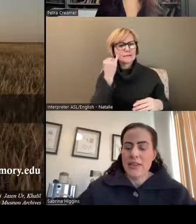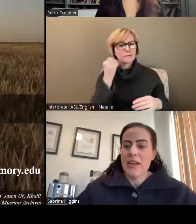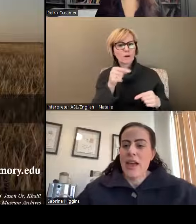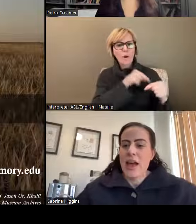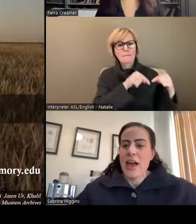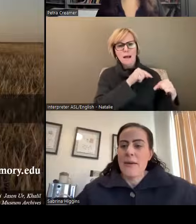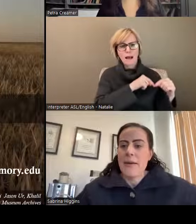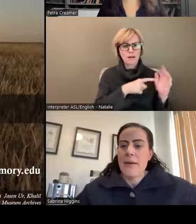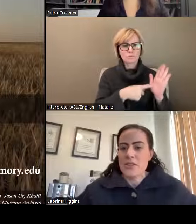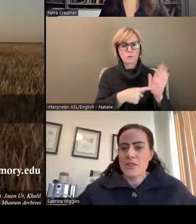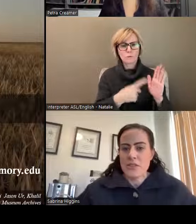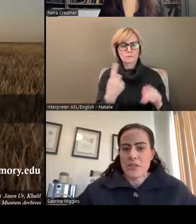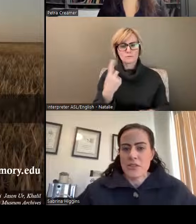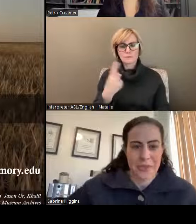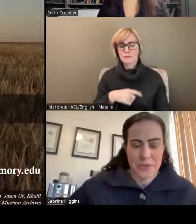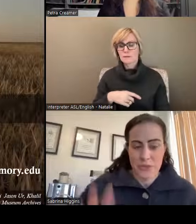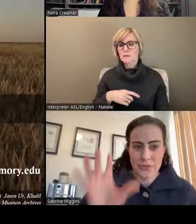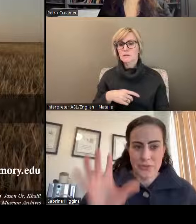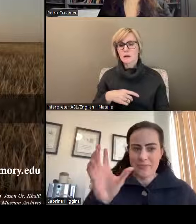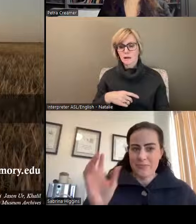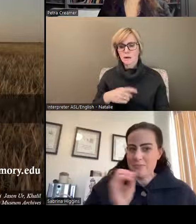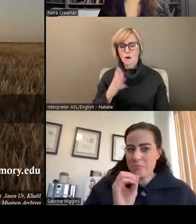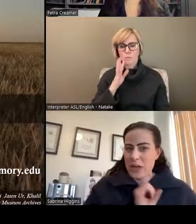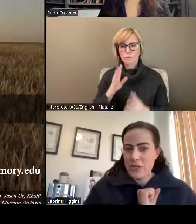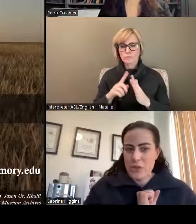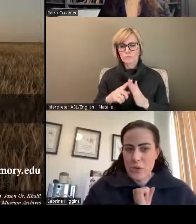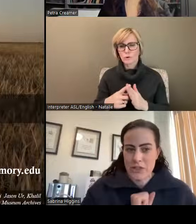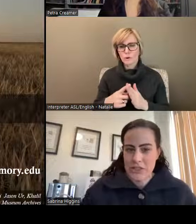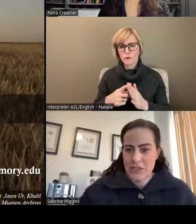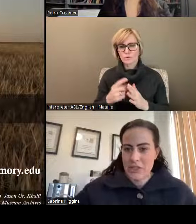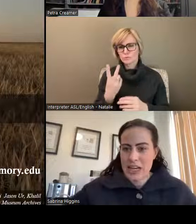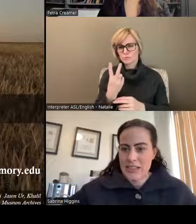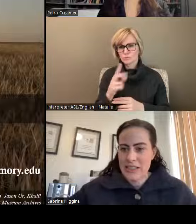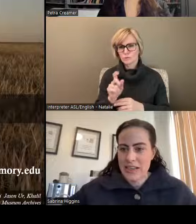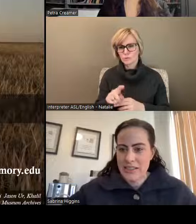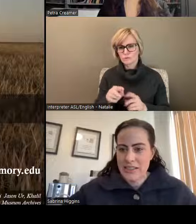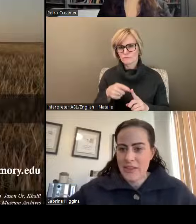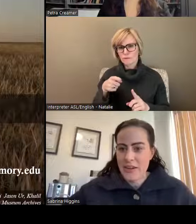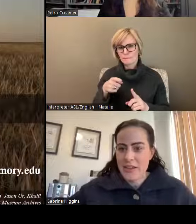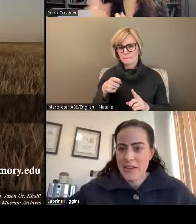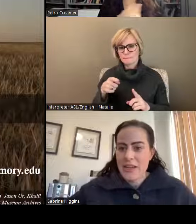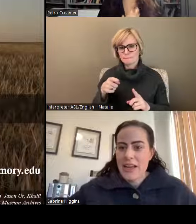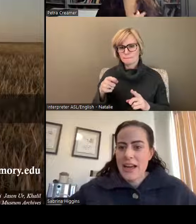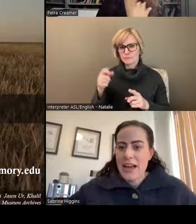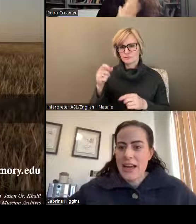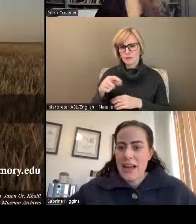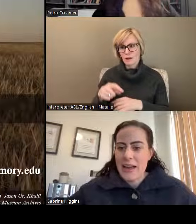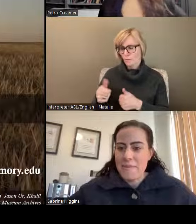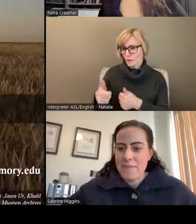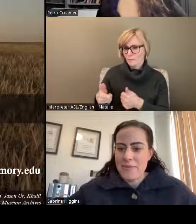reference anything. And I'm going to start with sort of bringing two questions in the chat together.